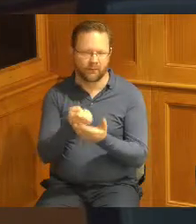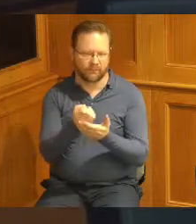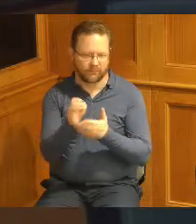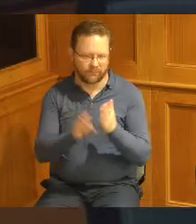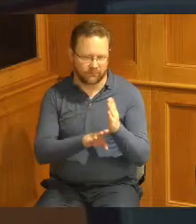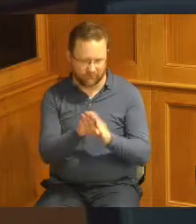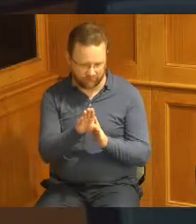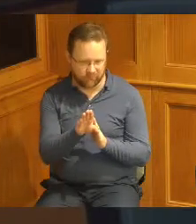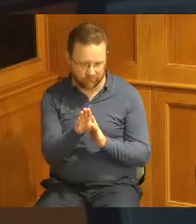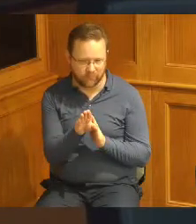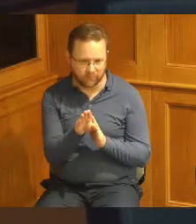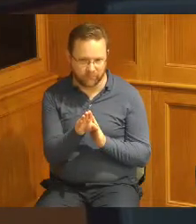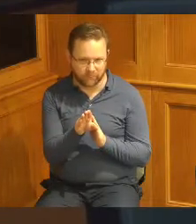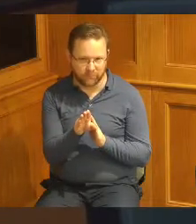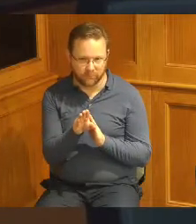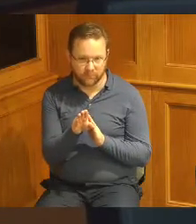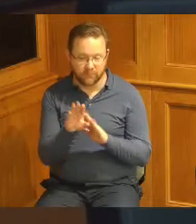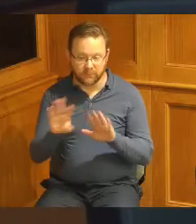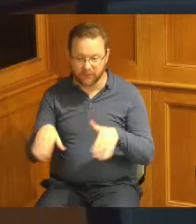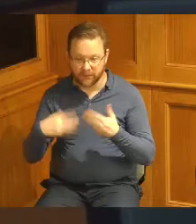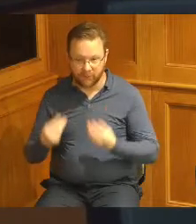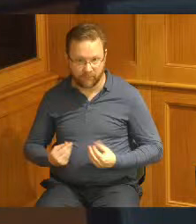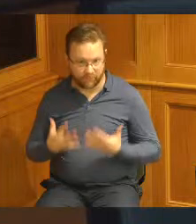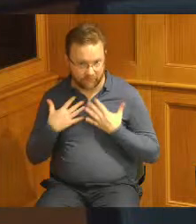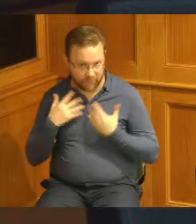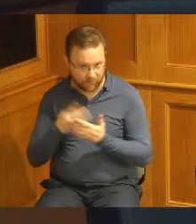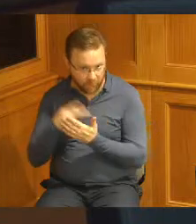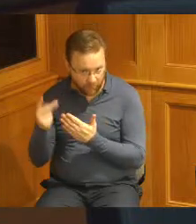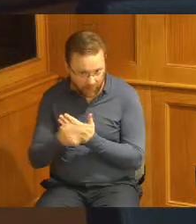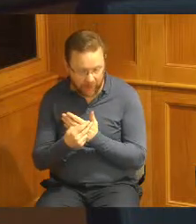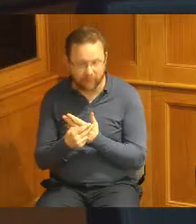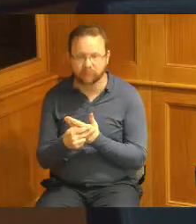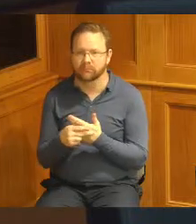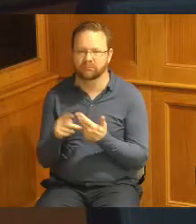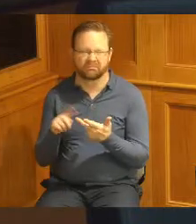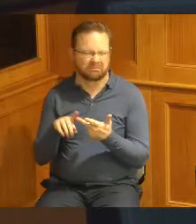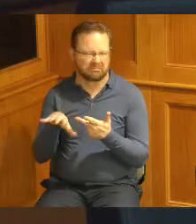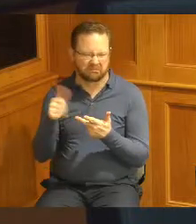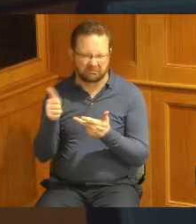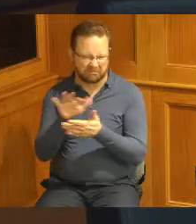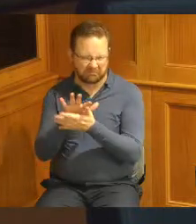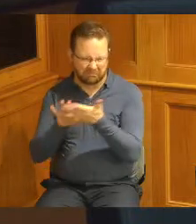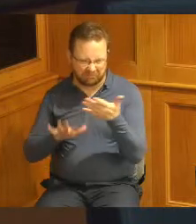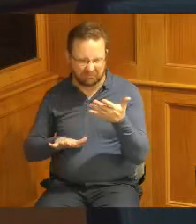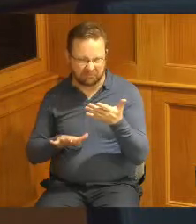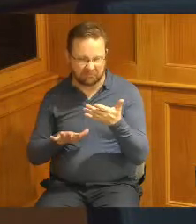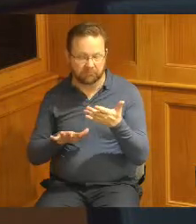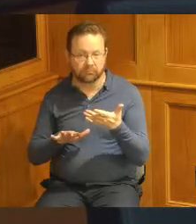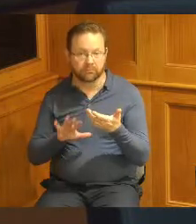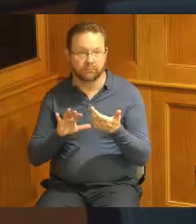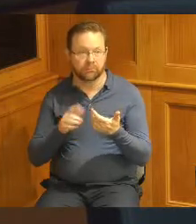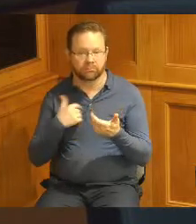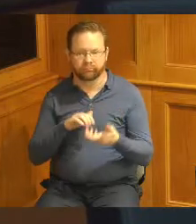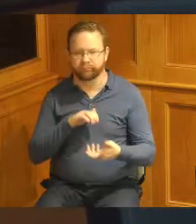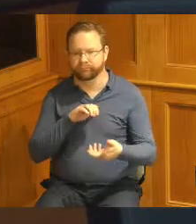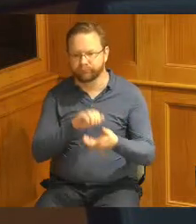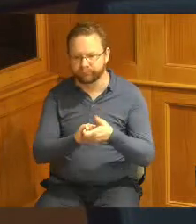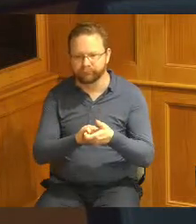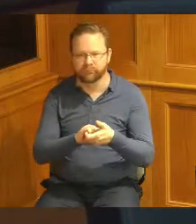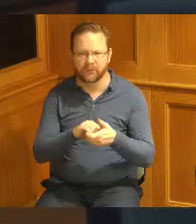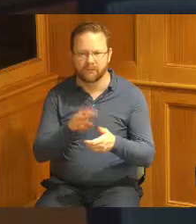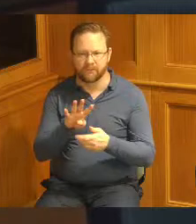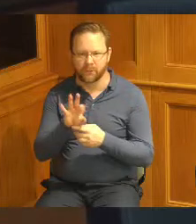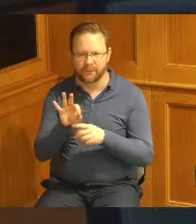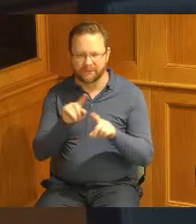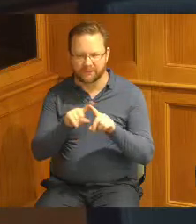development, the revitalization program, and some of the other things that we do in partnership with the 49 jurisdictions